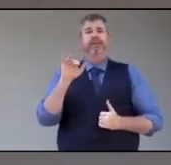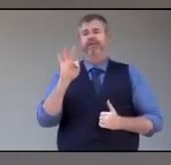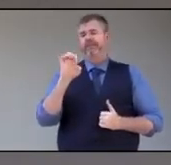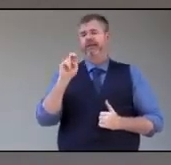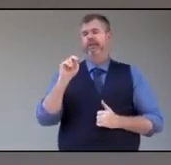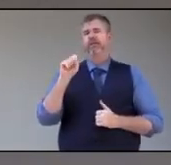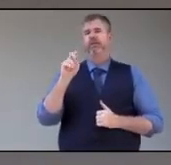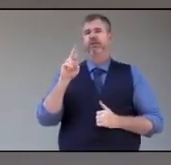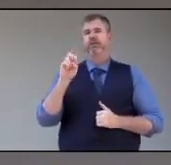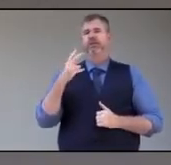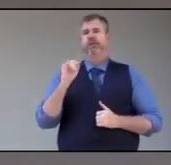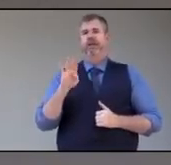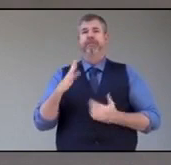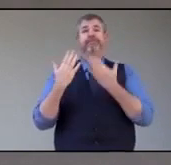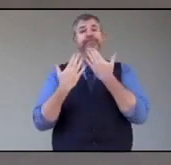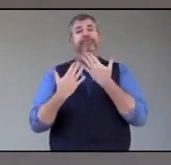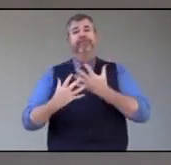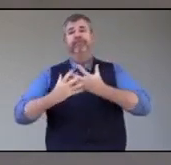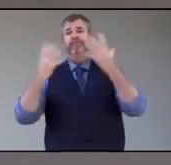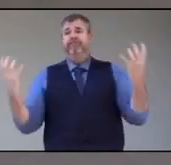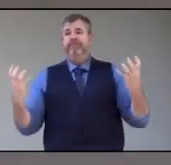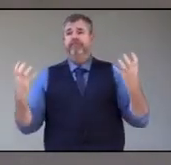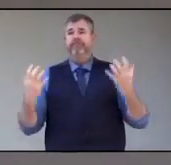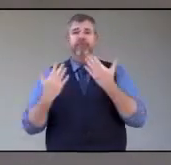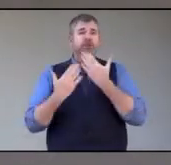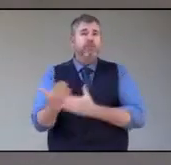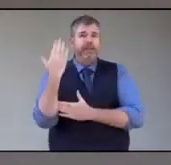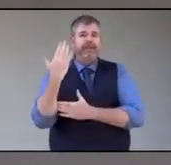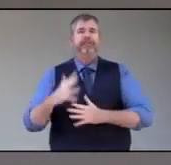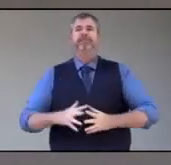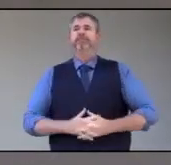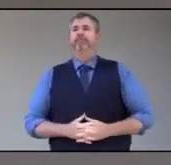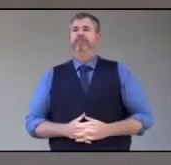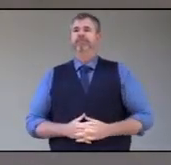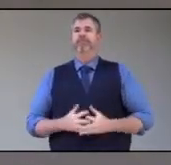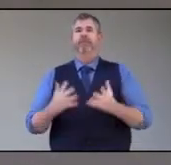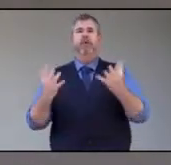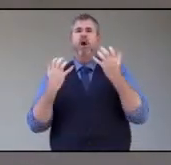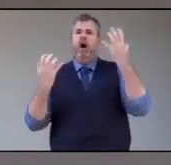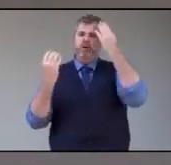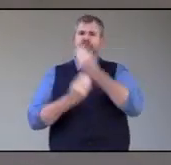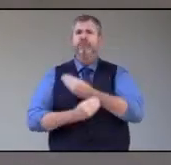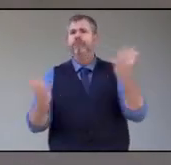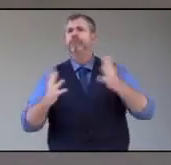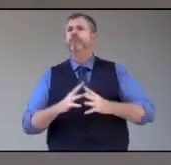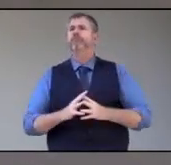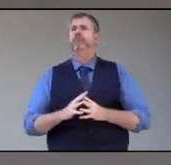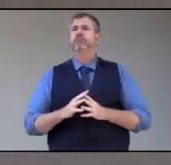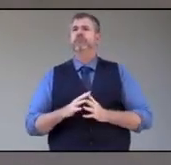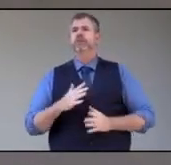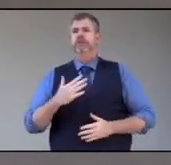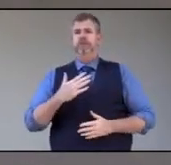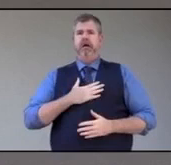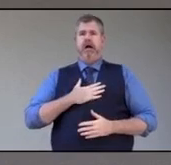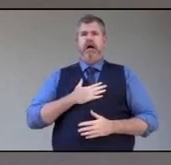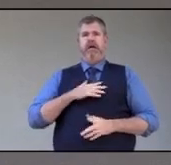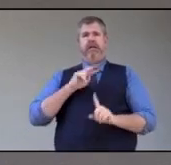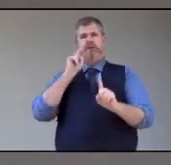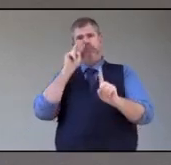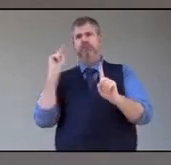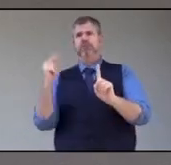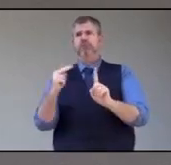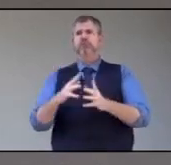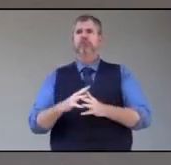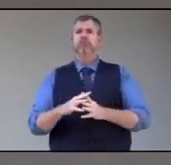Thank you all, and good morning. I wanted to give you an update on what I think is somewhat of a light at the end of the tunnel